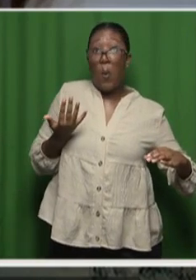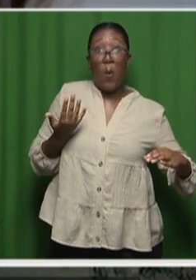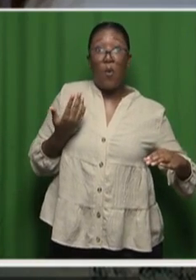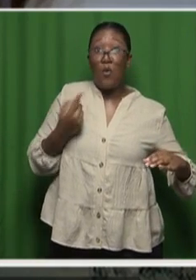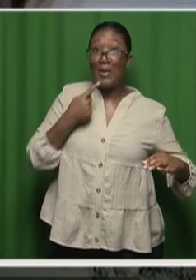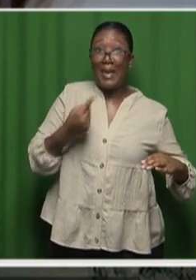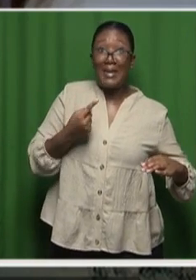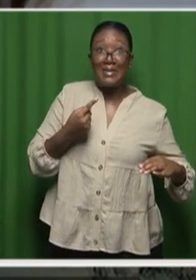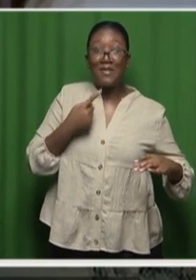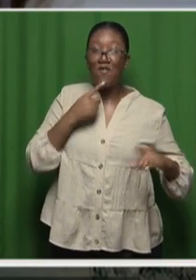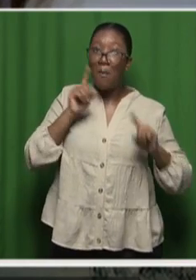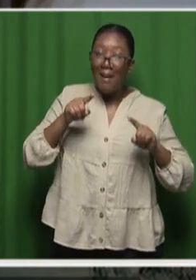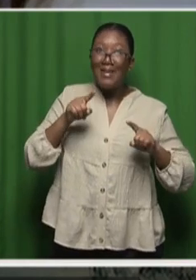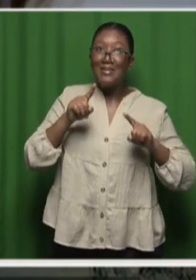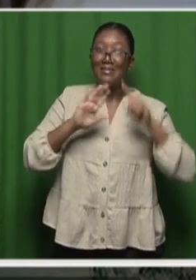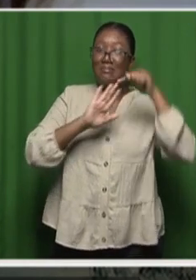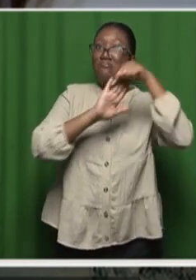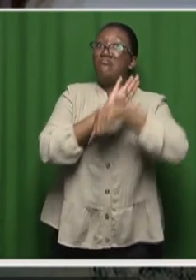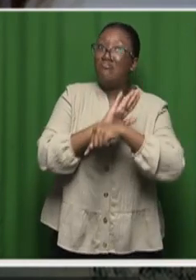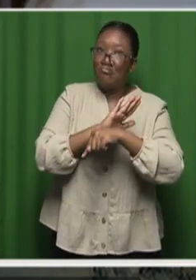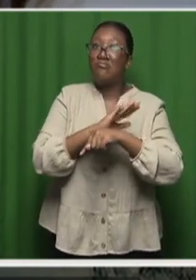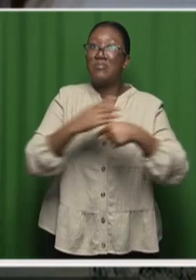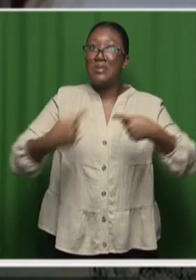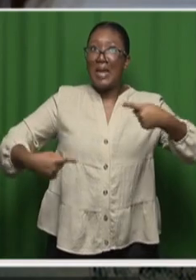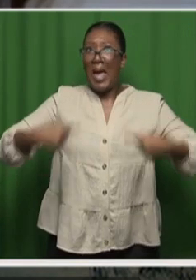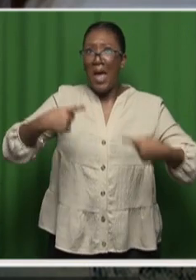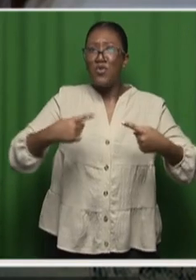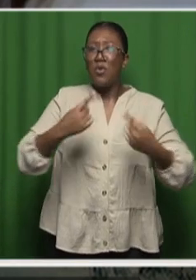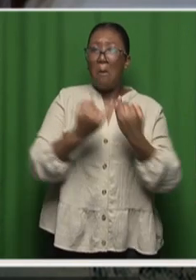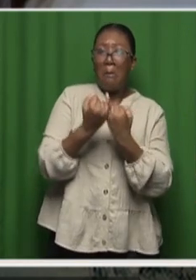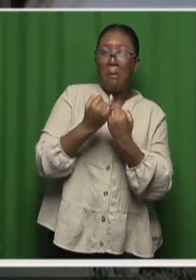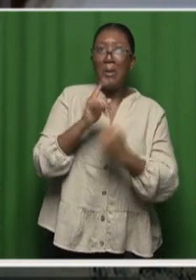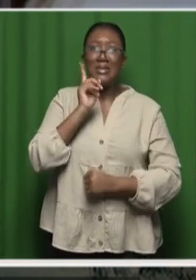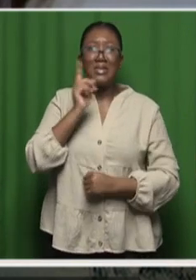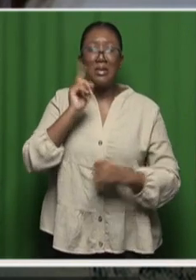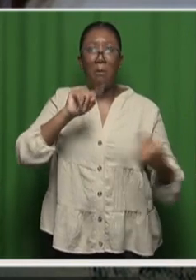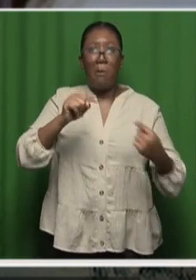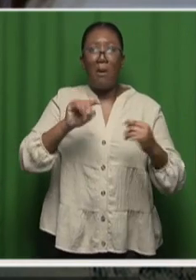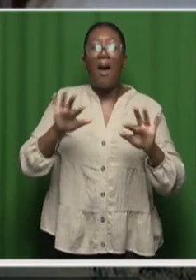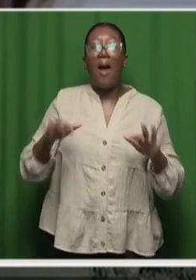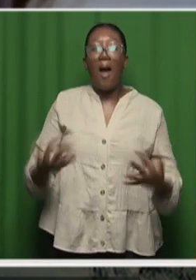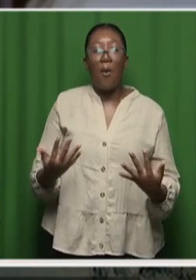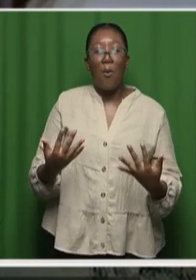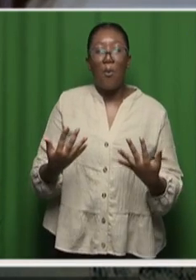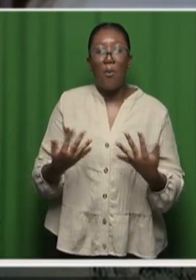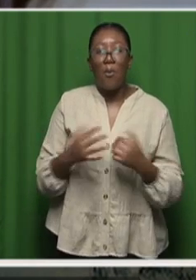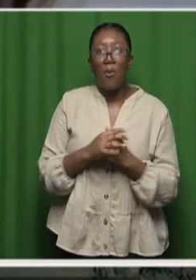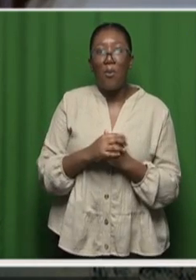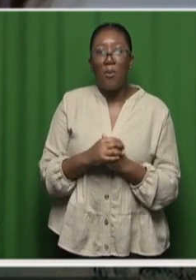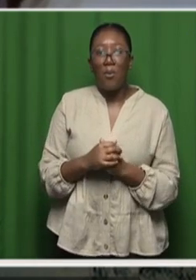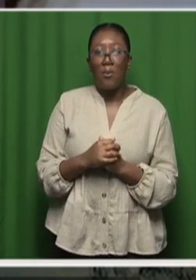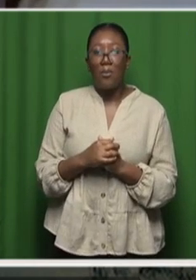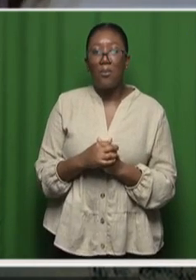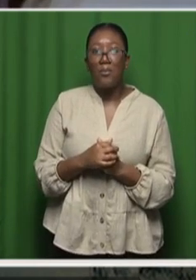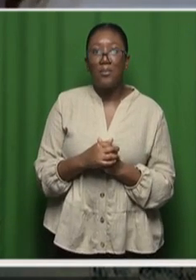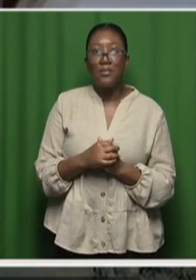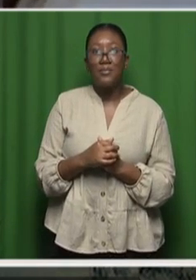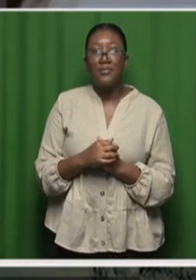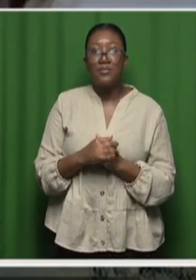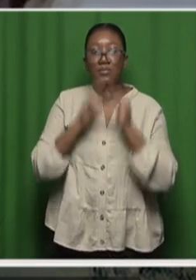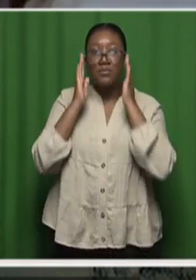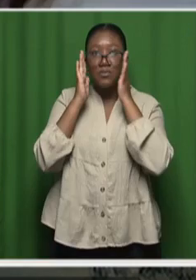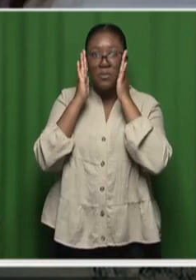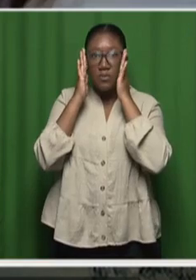argue this clearly on those logos as they stand right now on their own and what they'd look like on a ballot